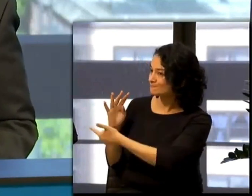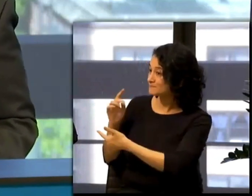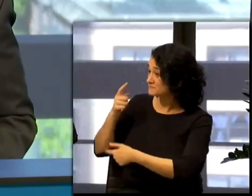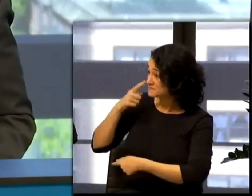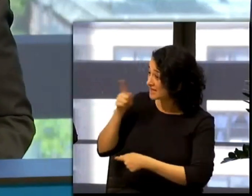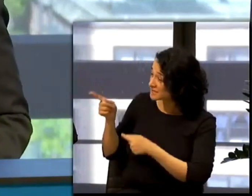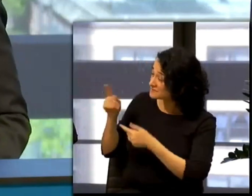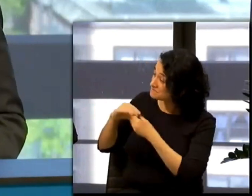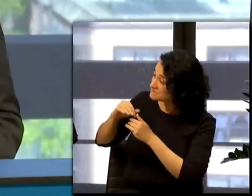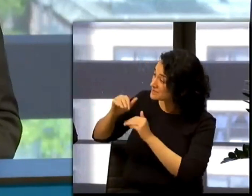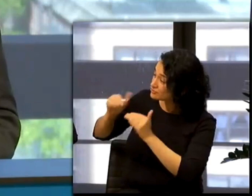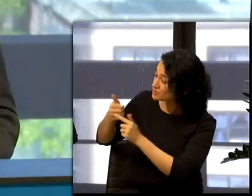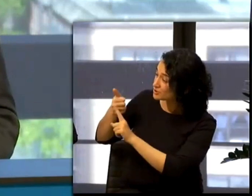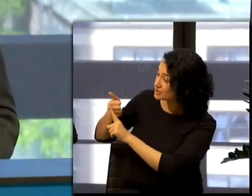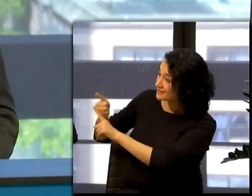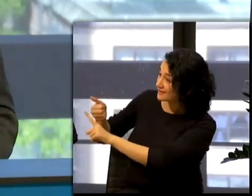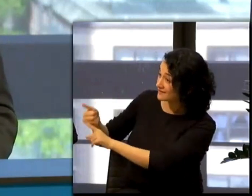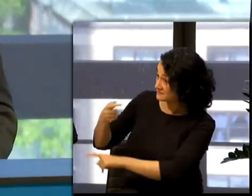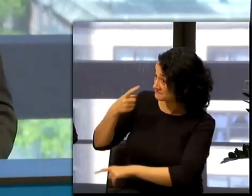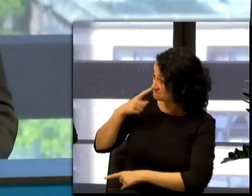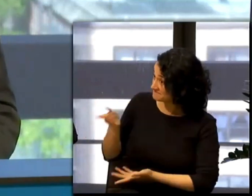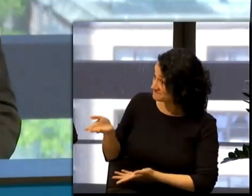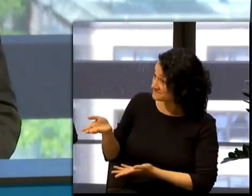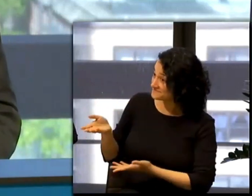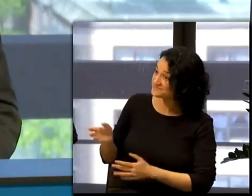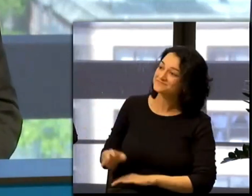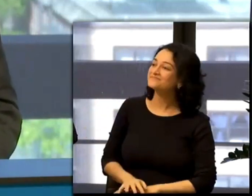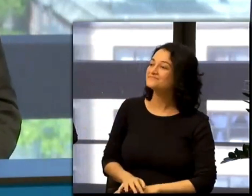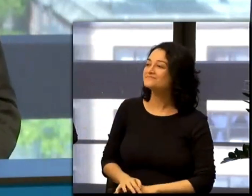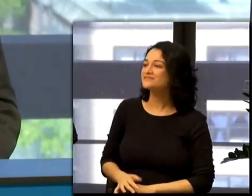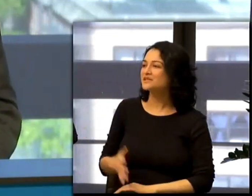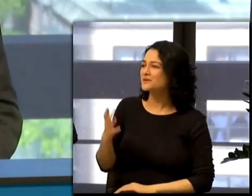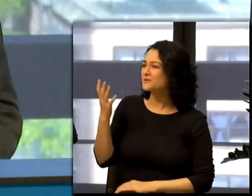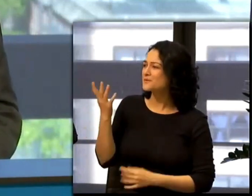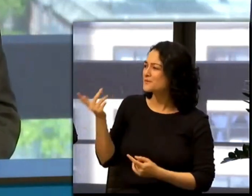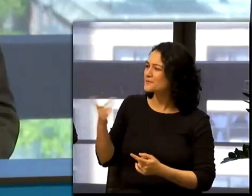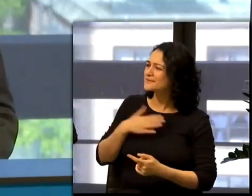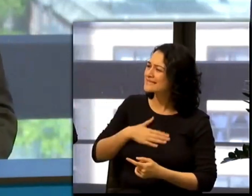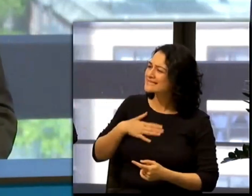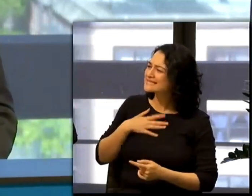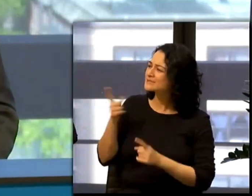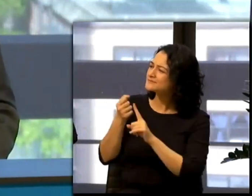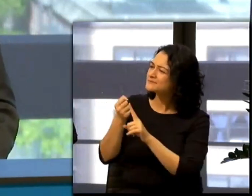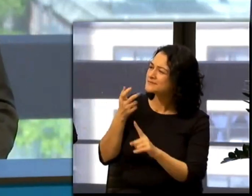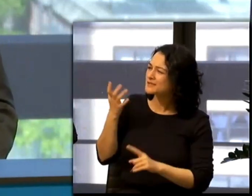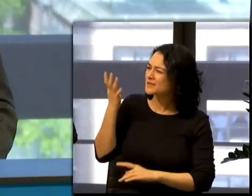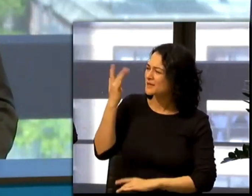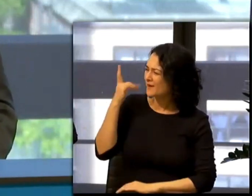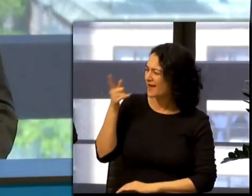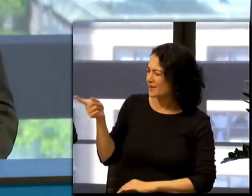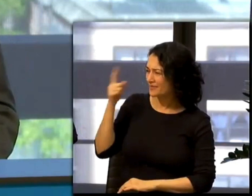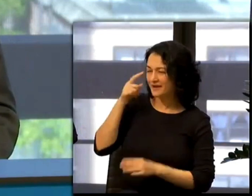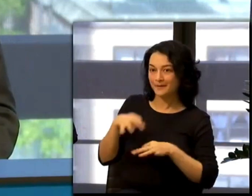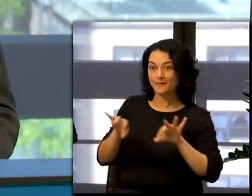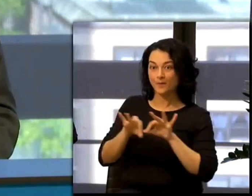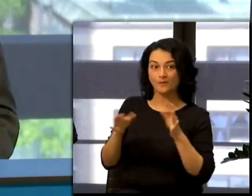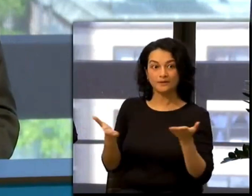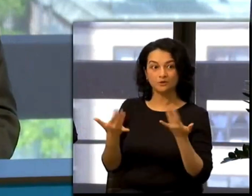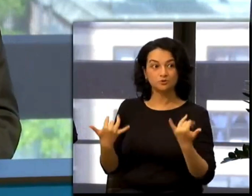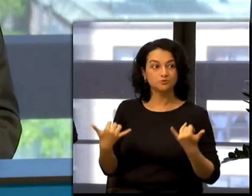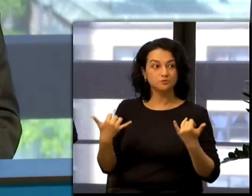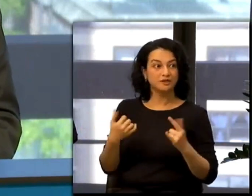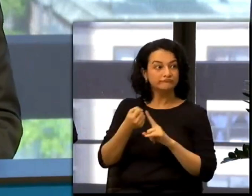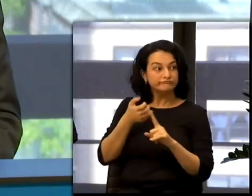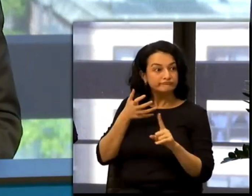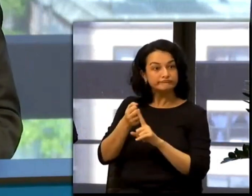to contribute to this Generations Journal issue, focused on intersectional and structural approaches to ableism and